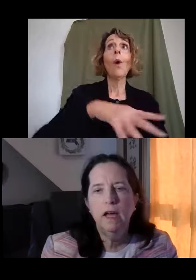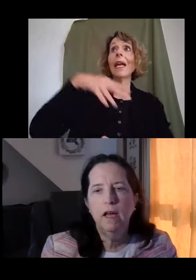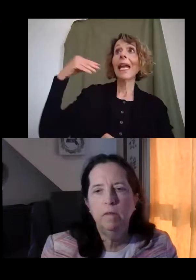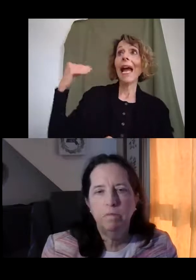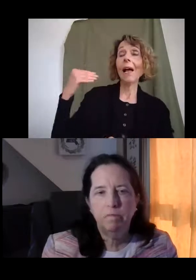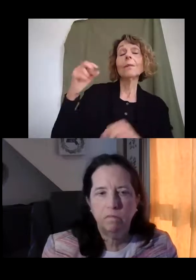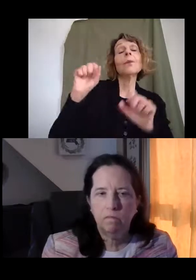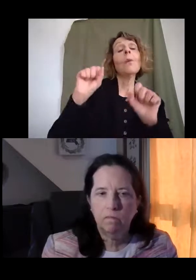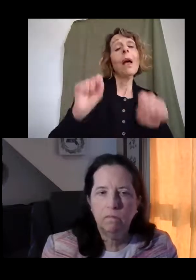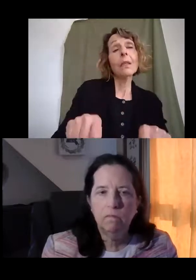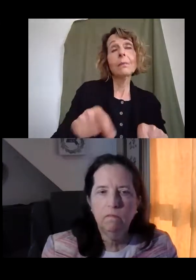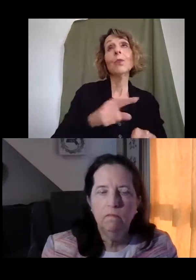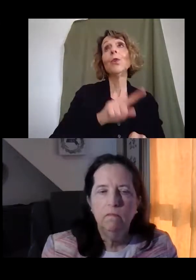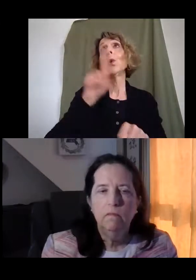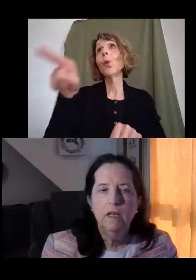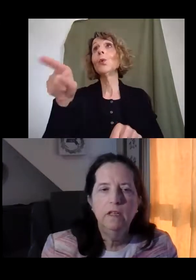in the day?